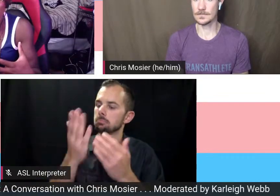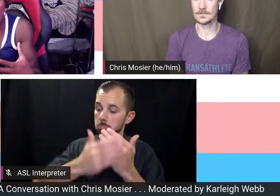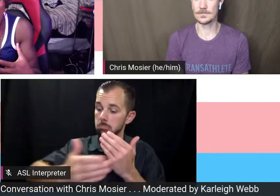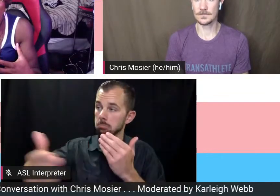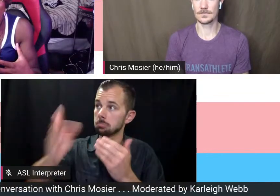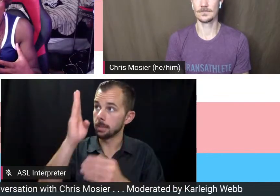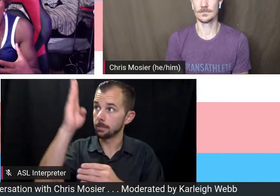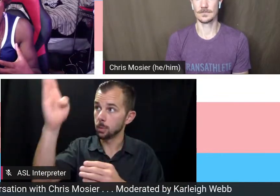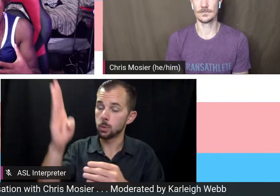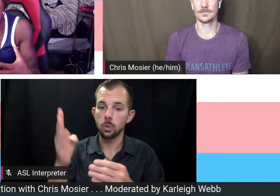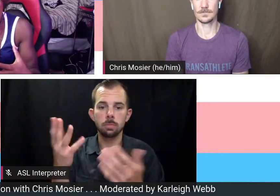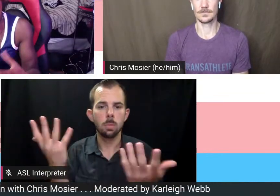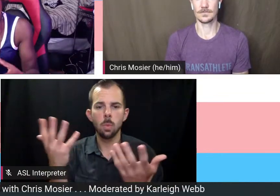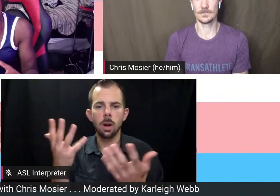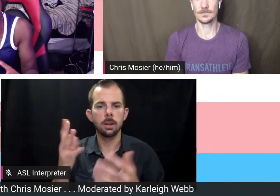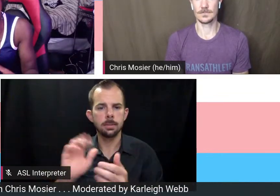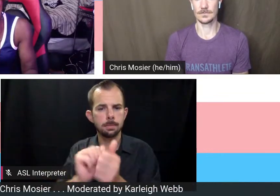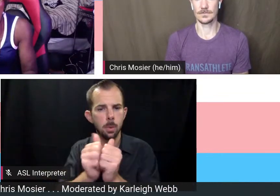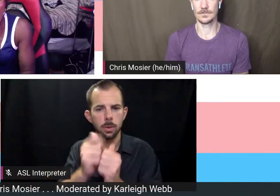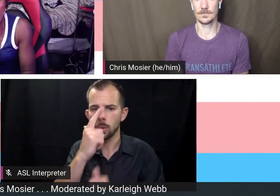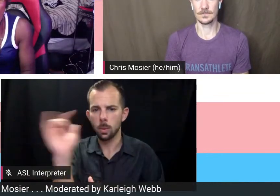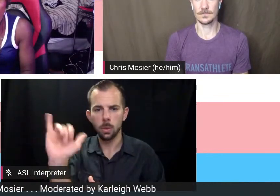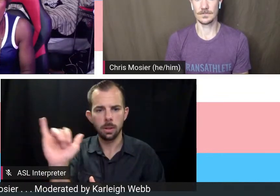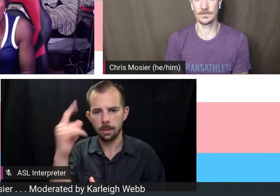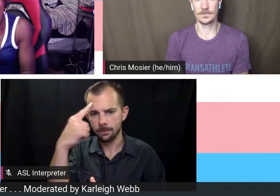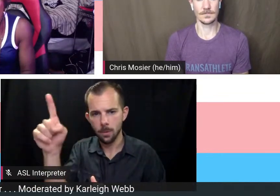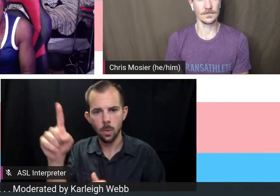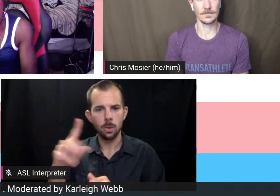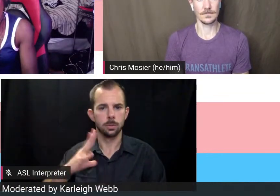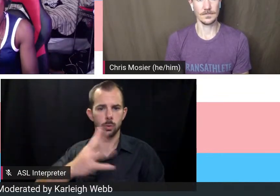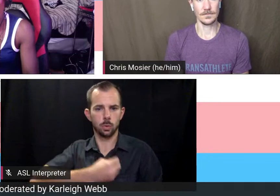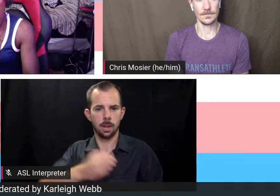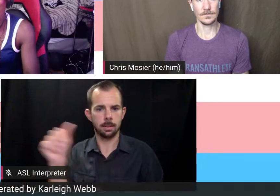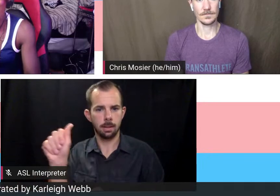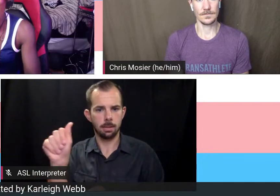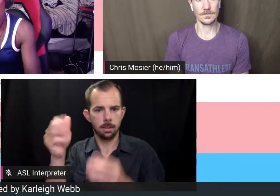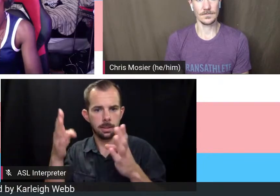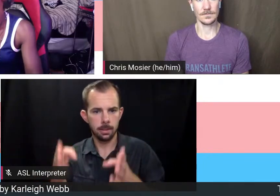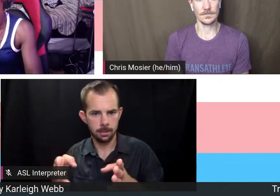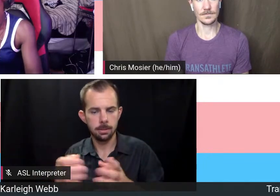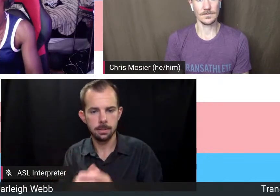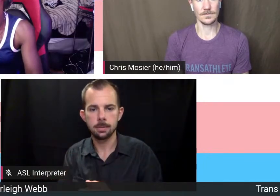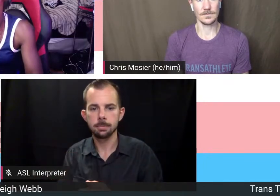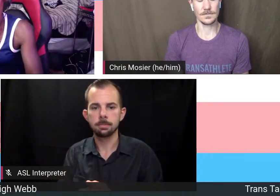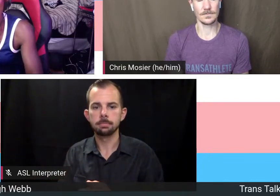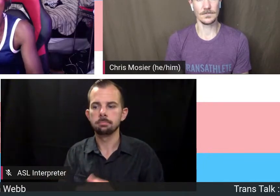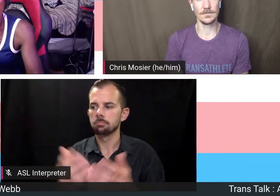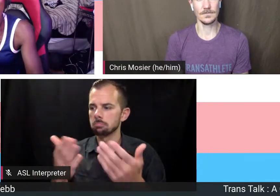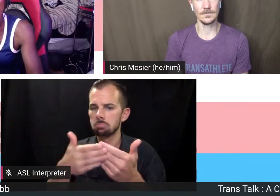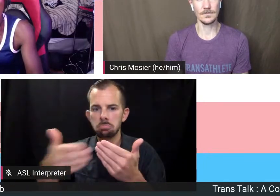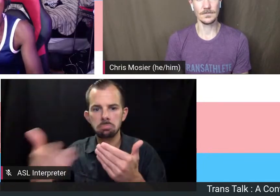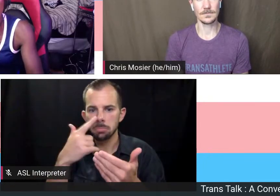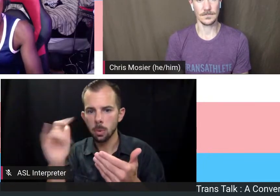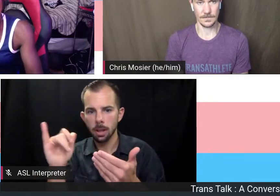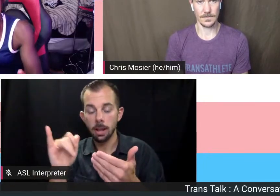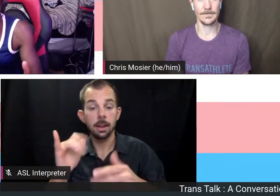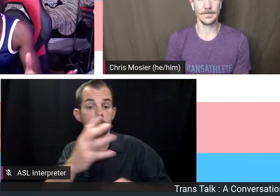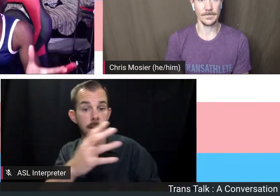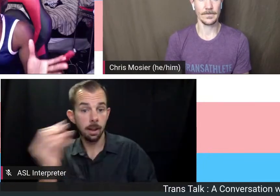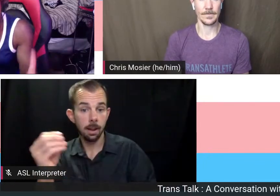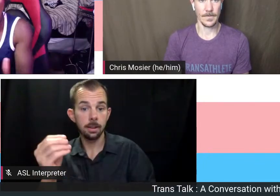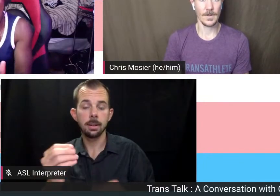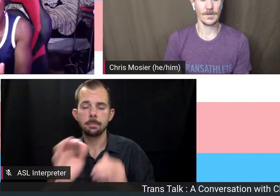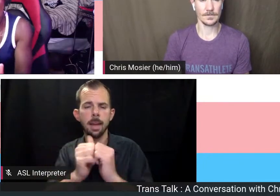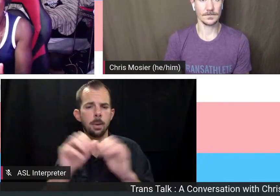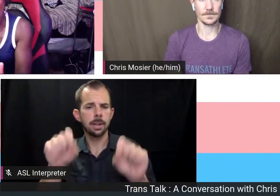go next? And what are some ways perhaps we could organize sport, for example, so that non-binary athletes